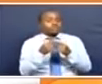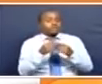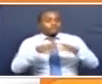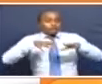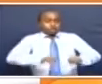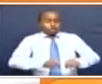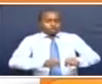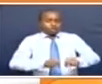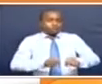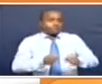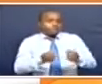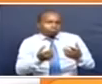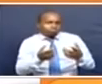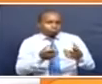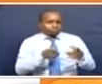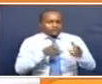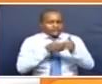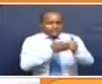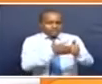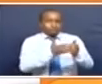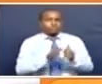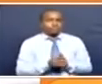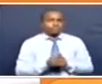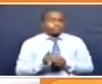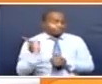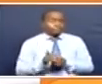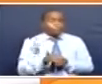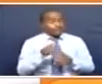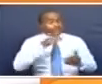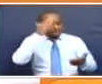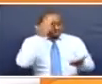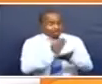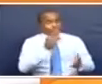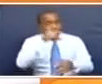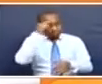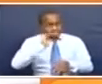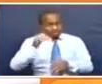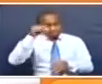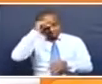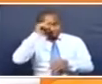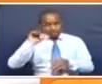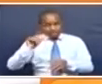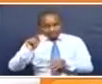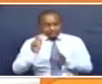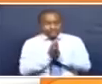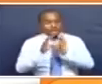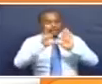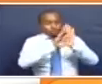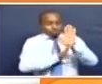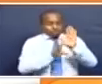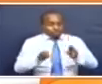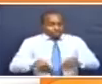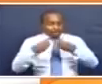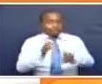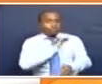rushing to make pronouncements. He is justified because the County Government Act and even the Constitution gives him the power as